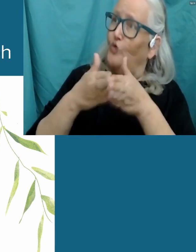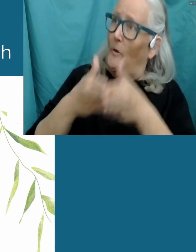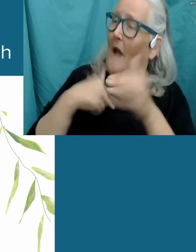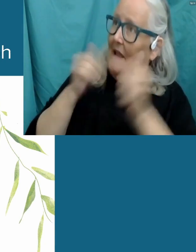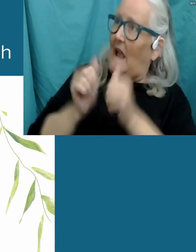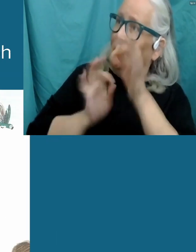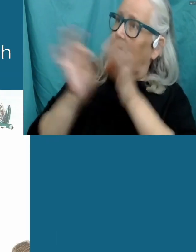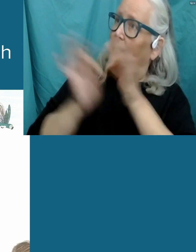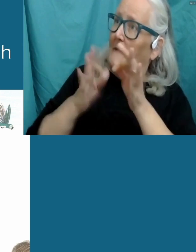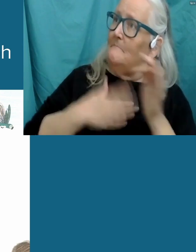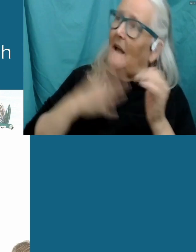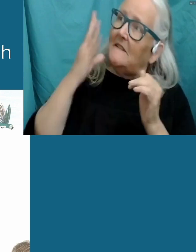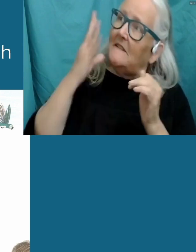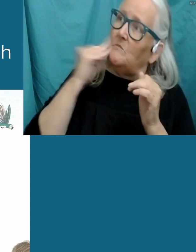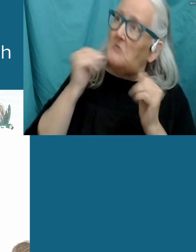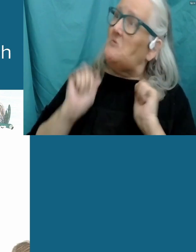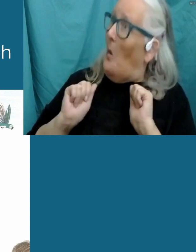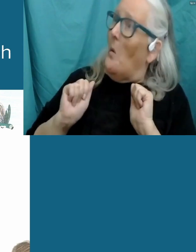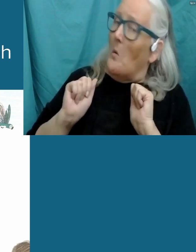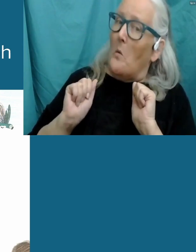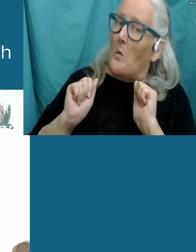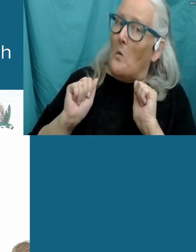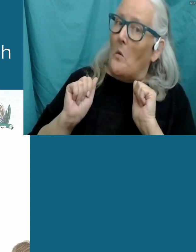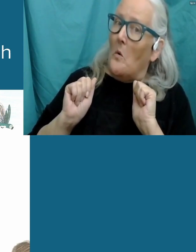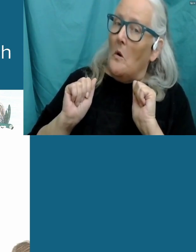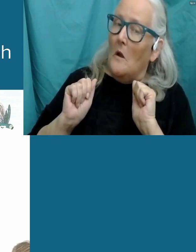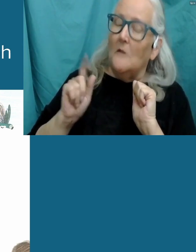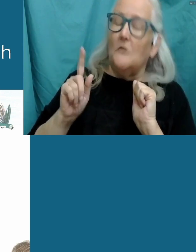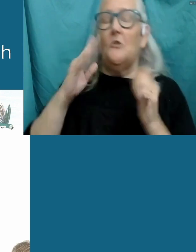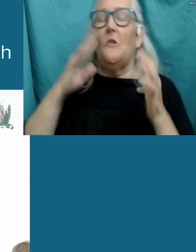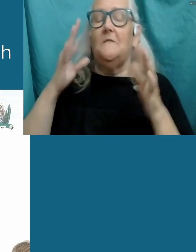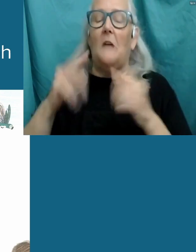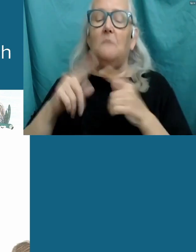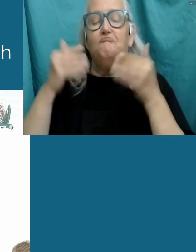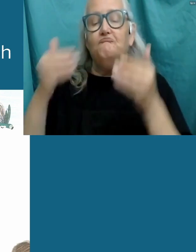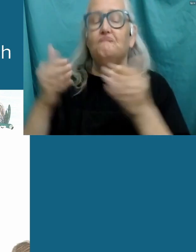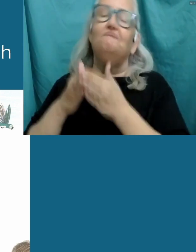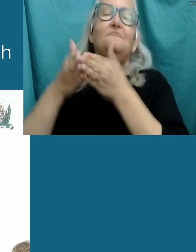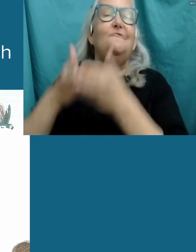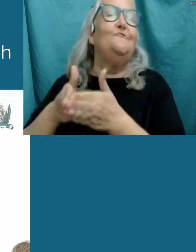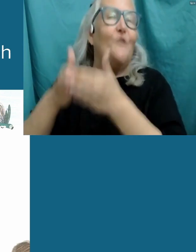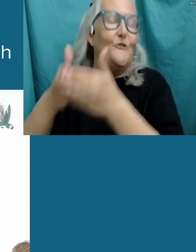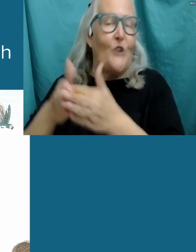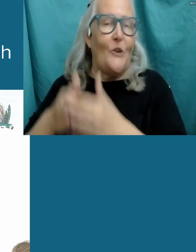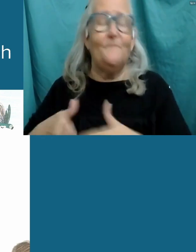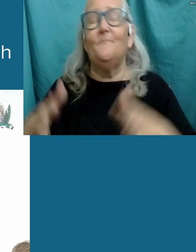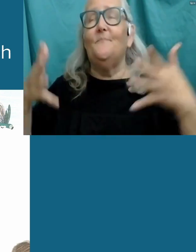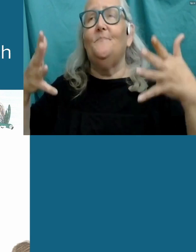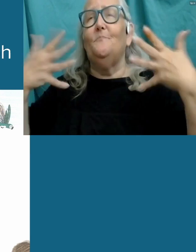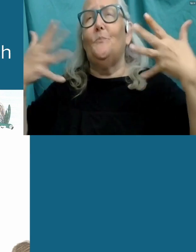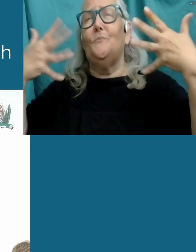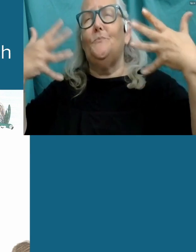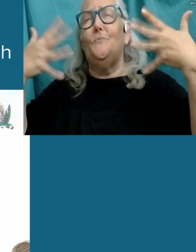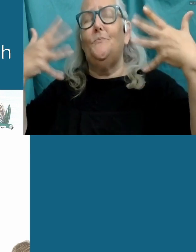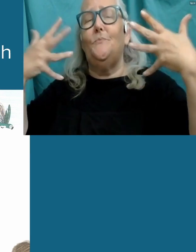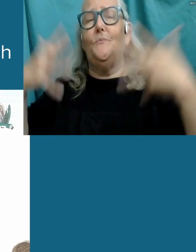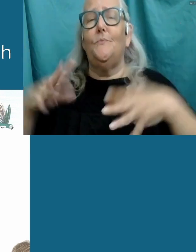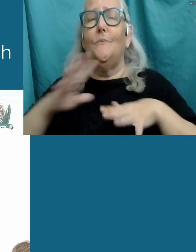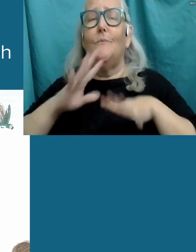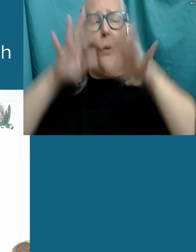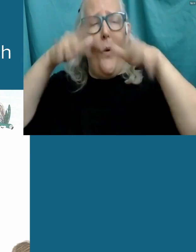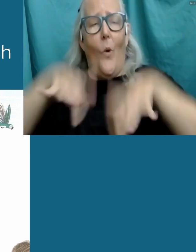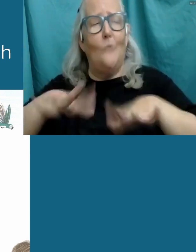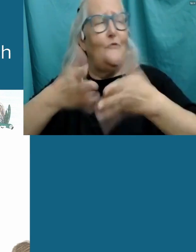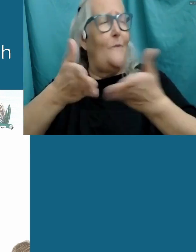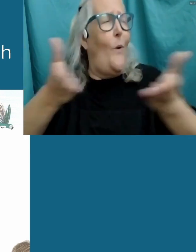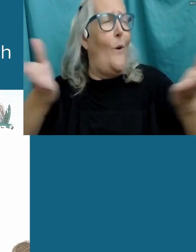rising. They set sail again. The breeze is generous and the ocean is wide before them. They land on a